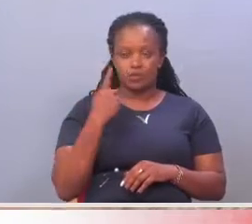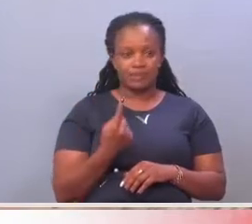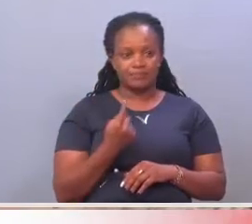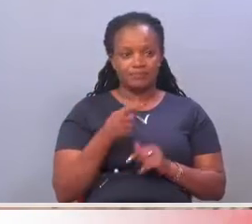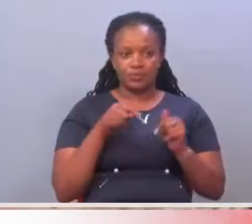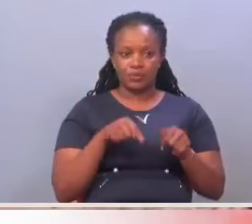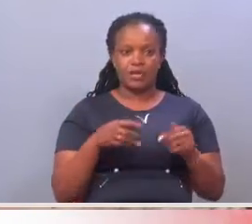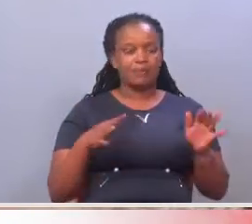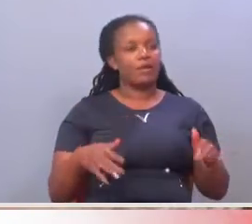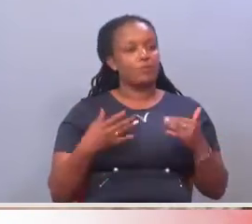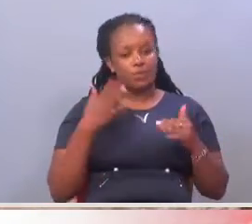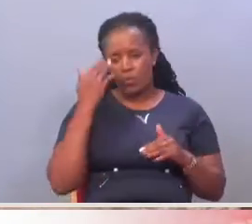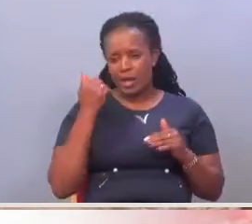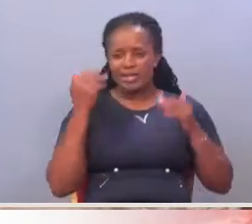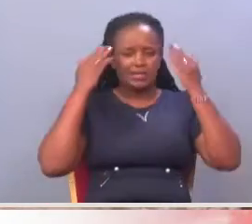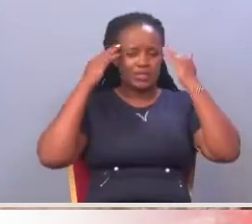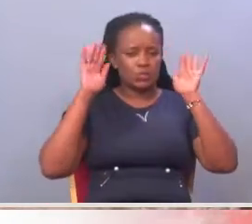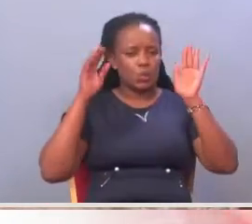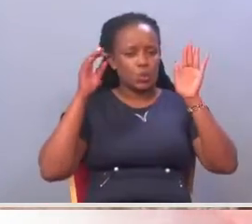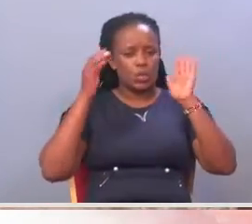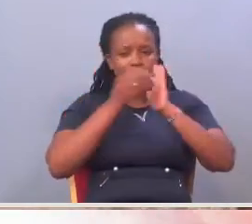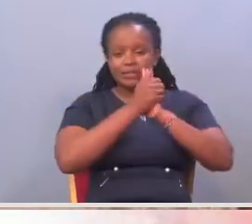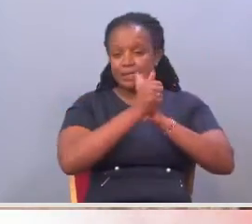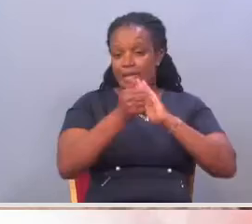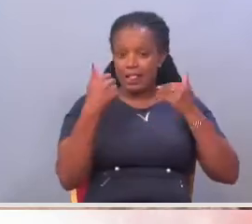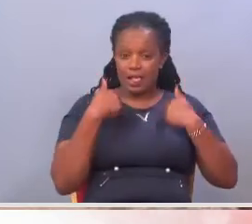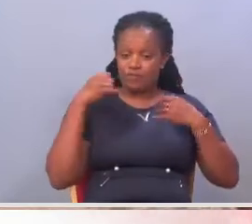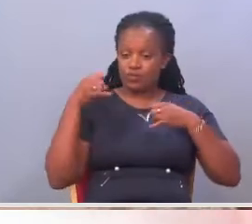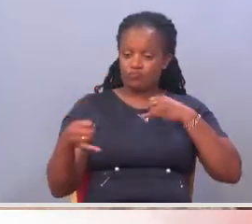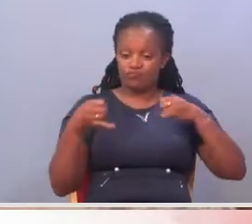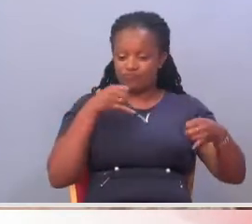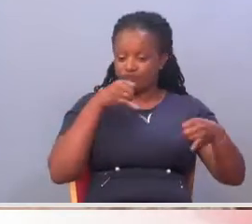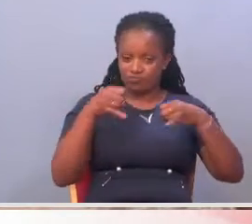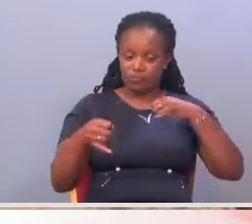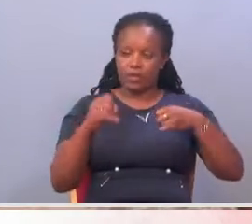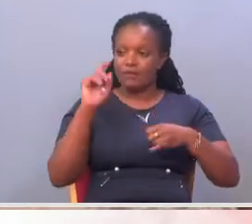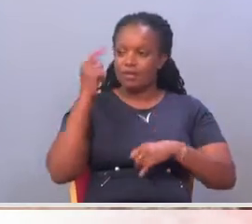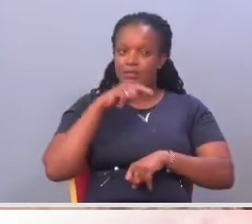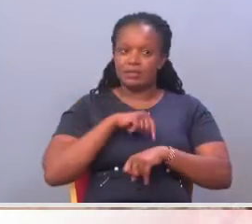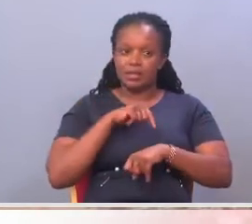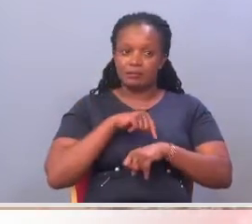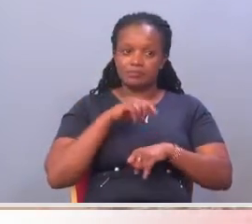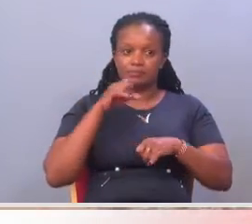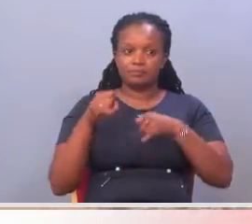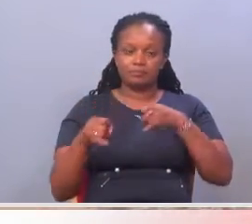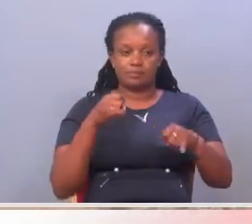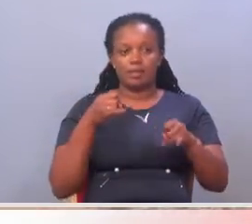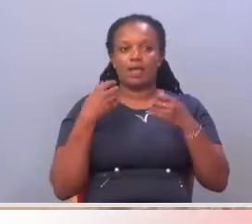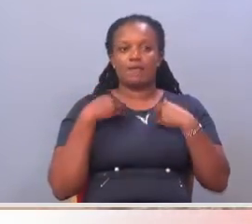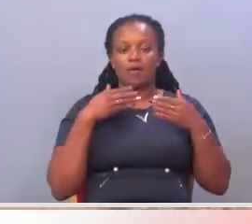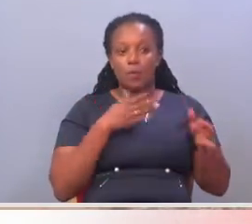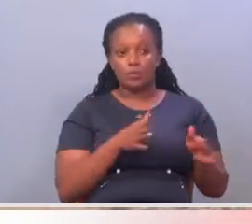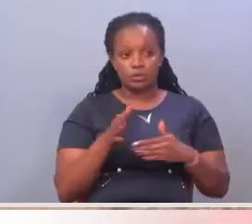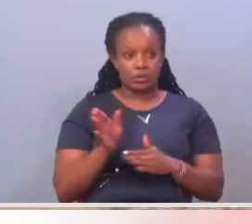talent kaya kuya kumodel. Juu huku ndo nimekuja nikamodelia na nimepata chance